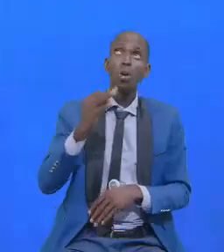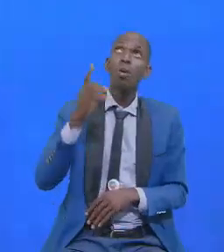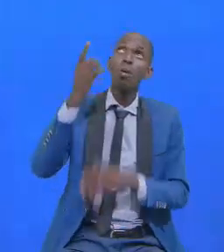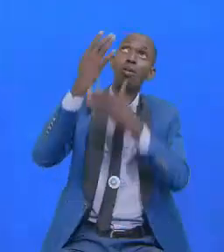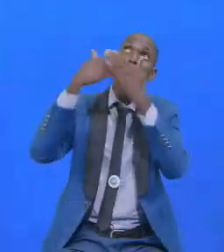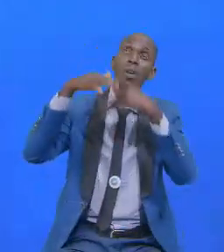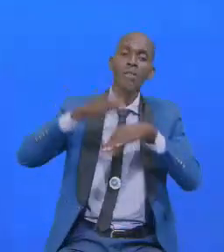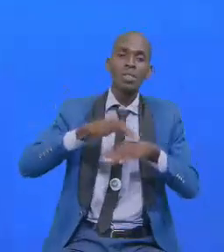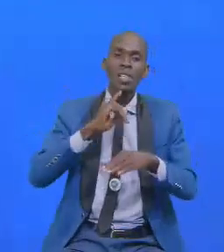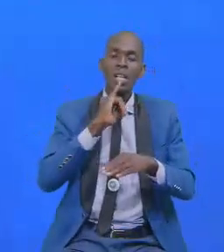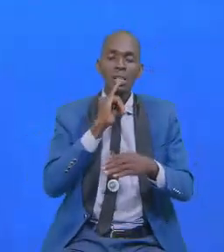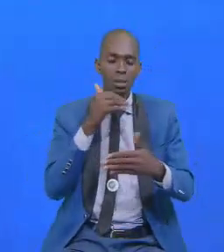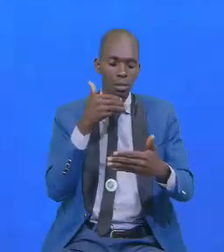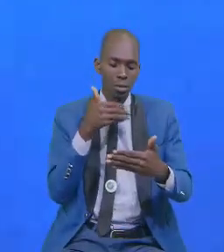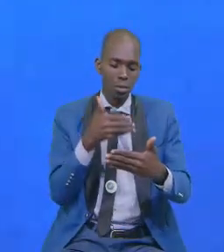at hand.